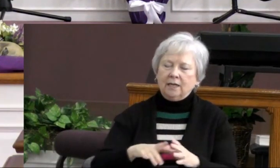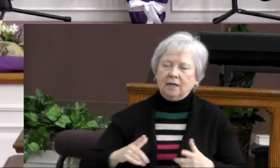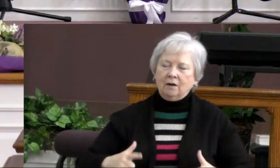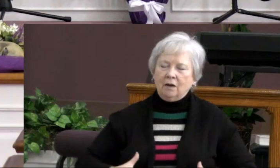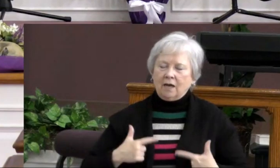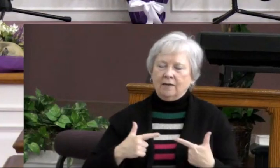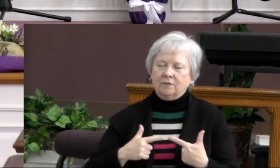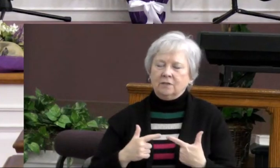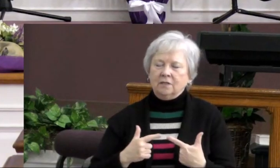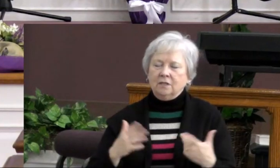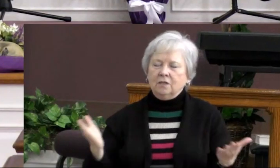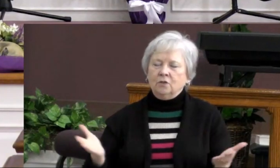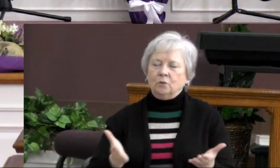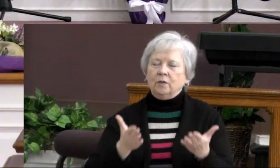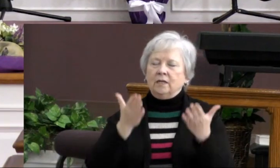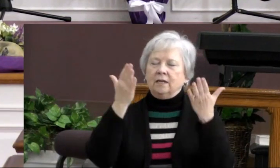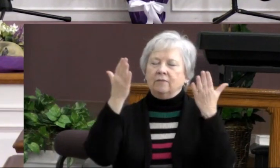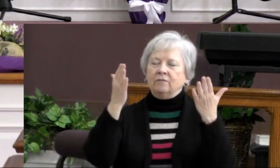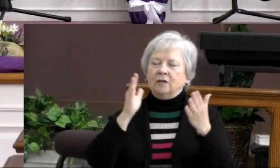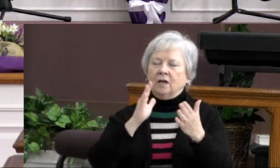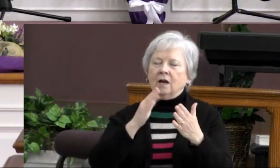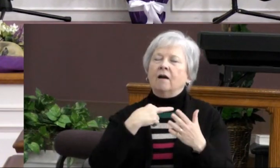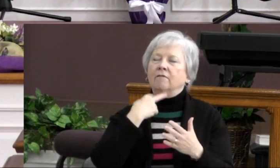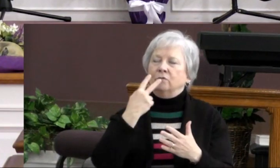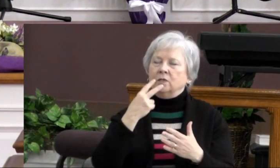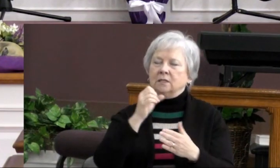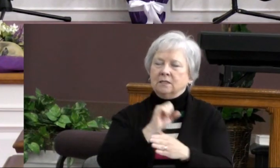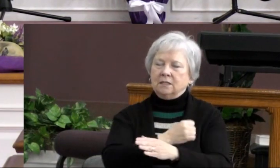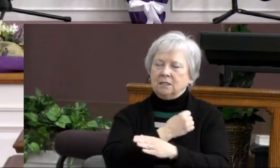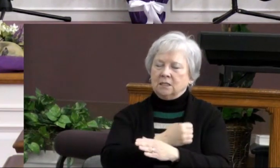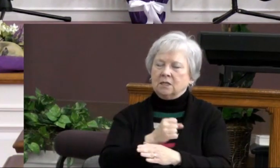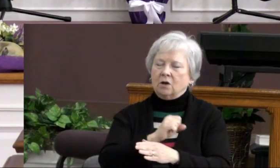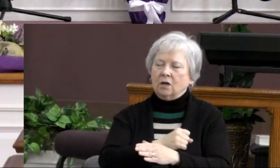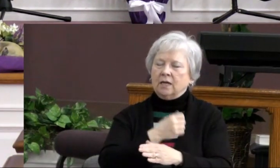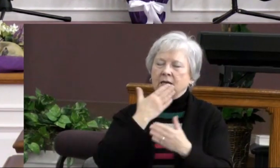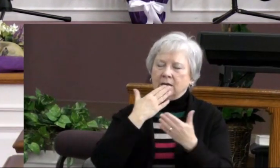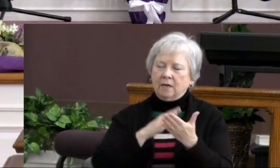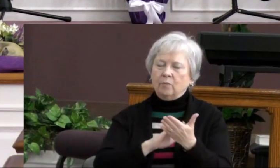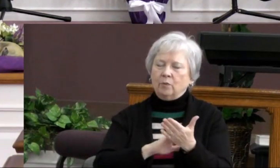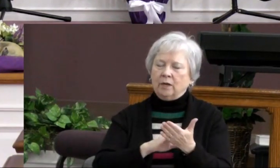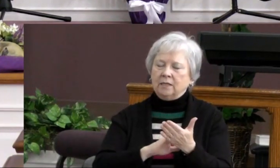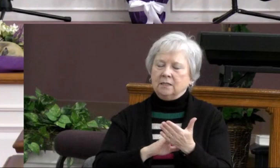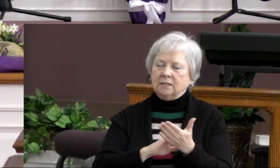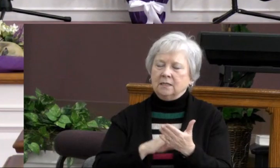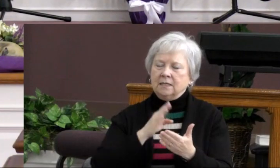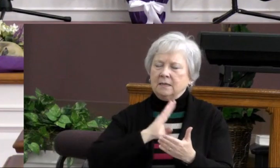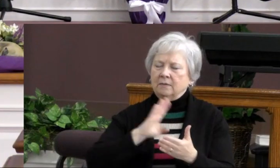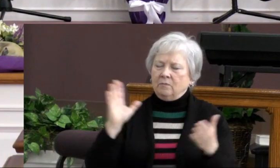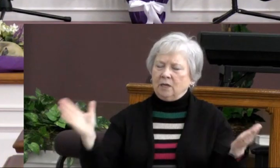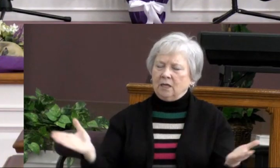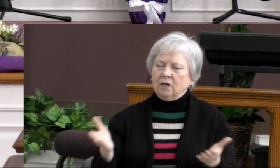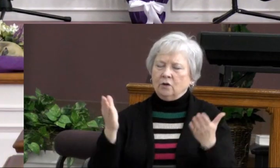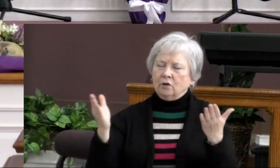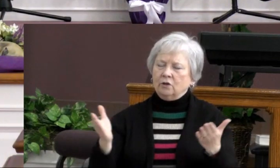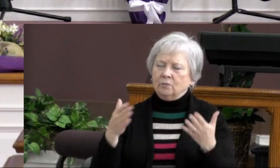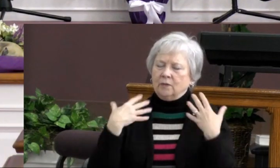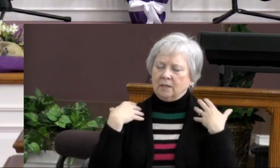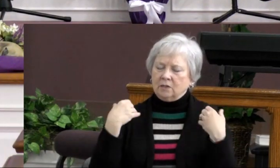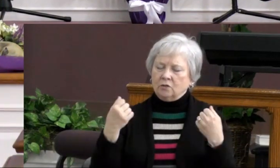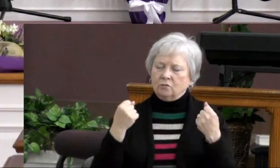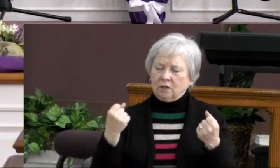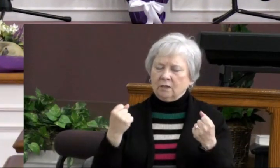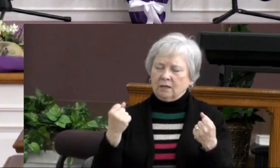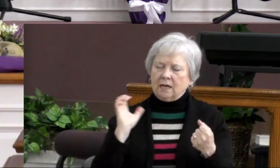As we lift our voice in song and praise to you, I pray that it would also be an encouragement and a time of strengthening in our own